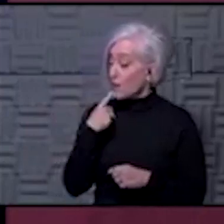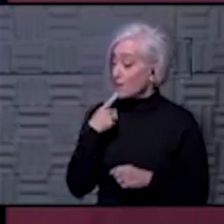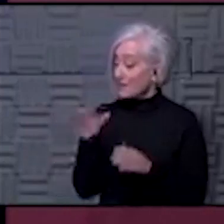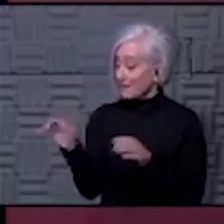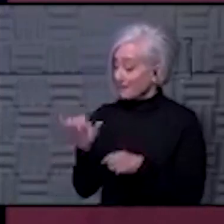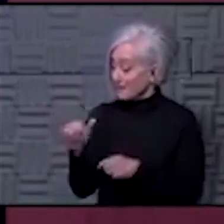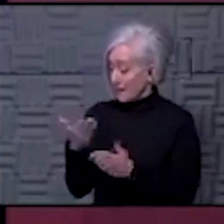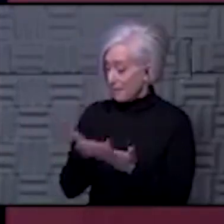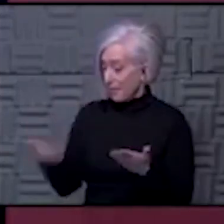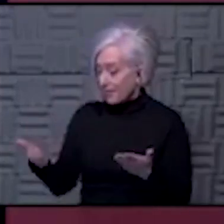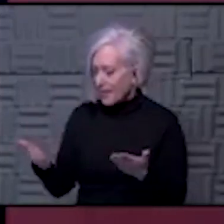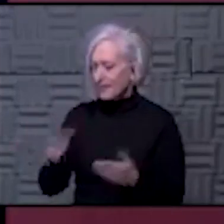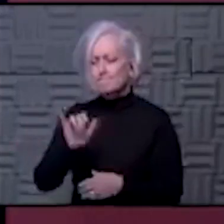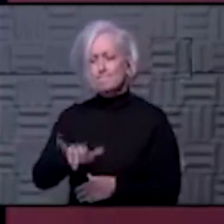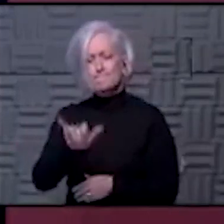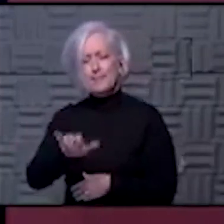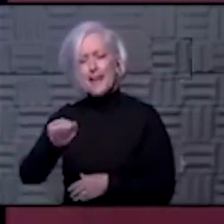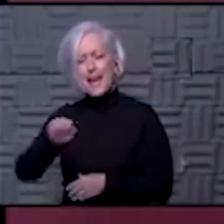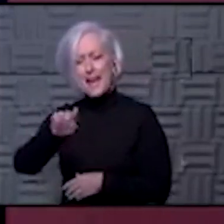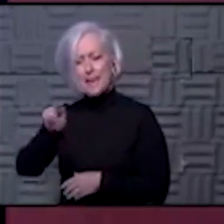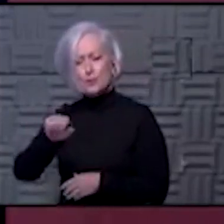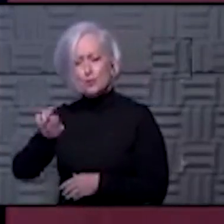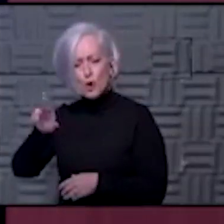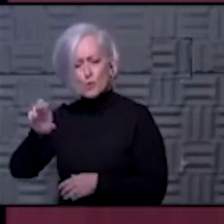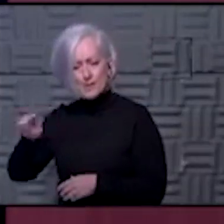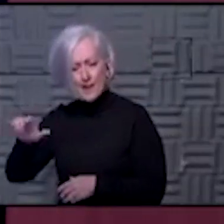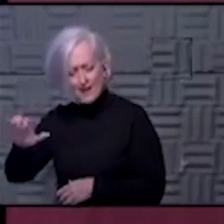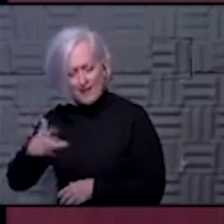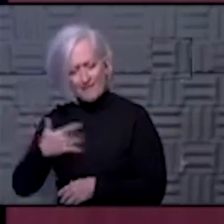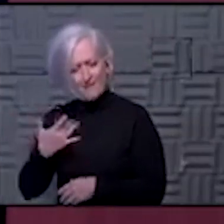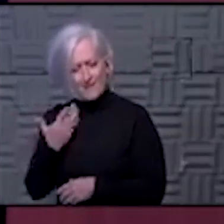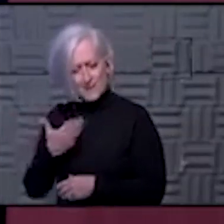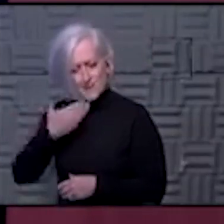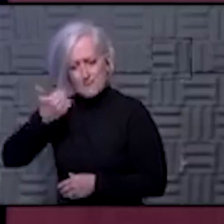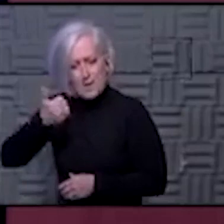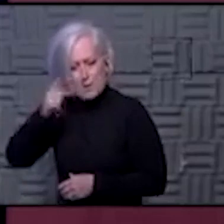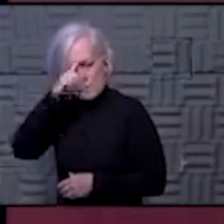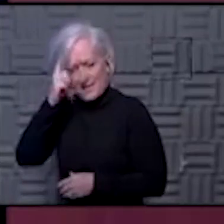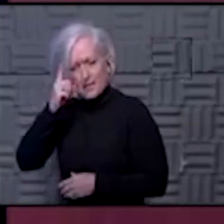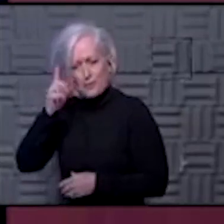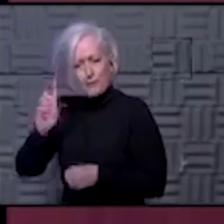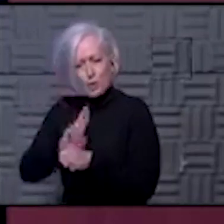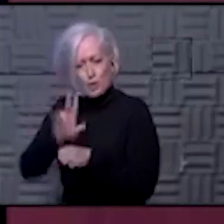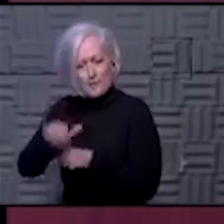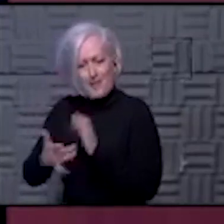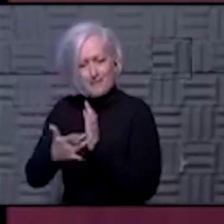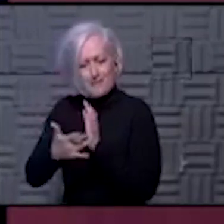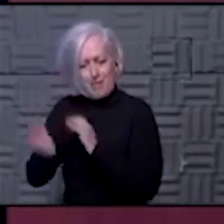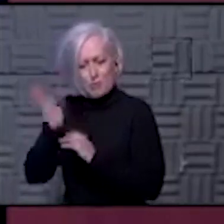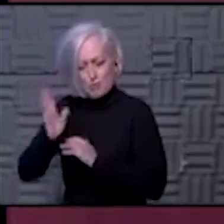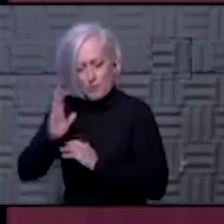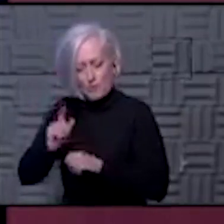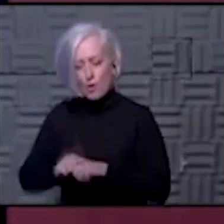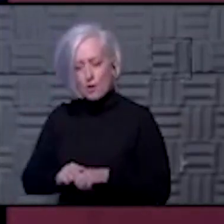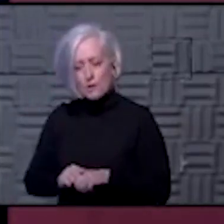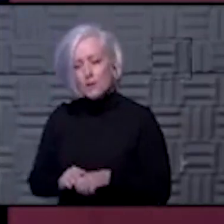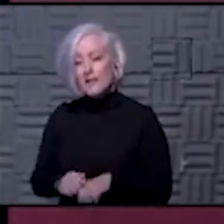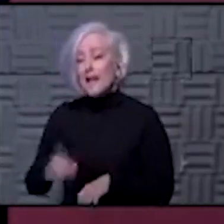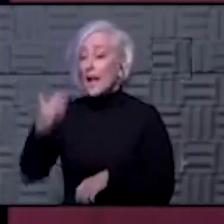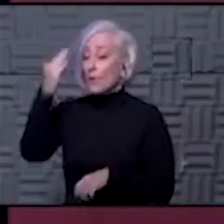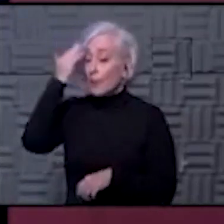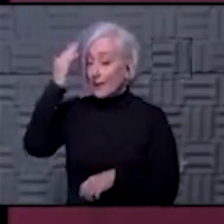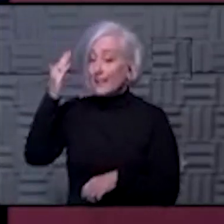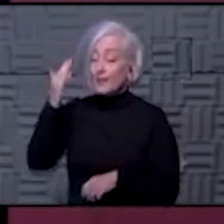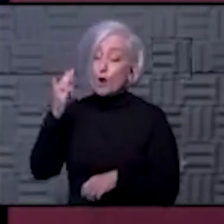is that, gosh, that AstraZeneca one feels a little better to me because it's been tried and true. And we also know that what the side effects of those vaccinations are,